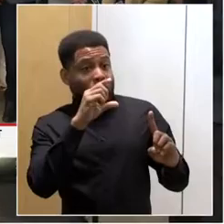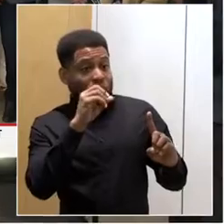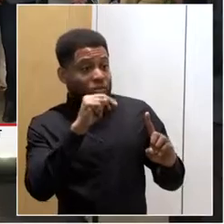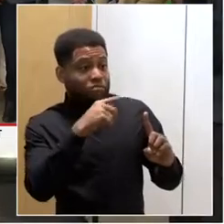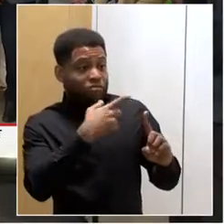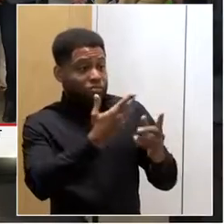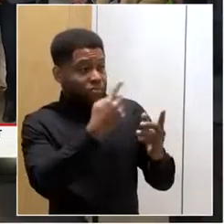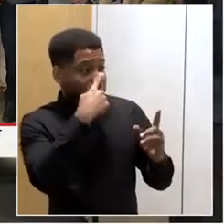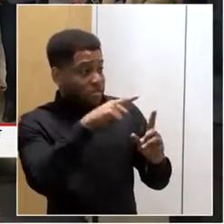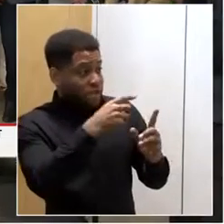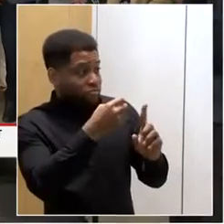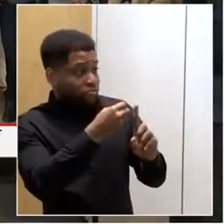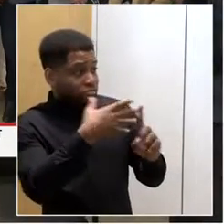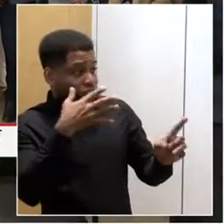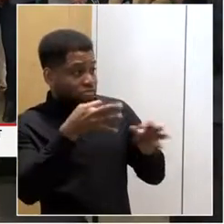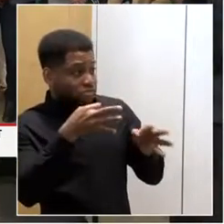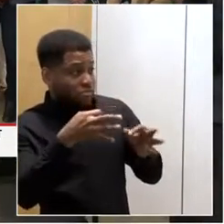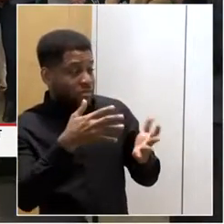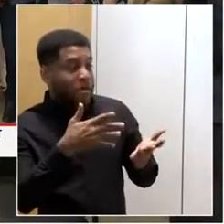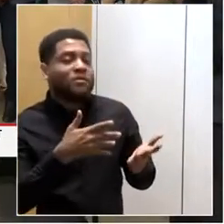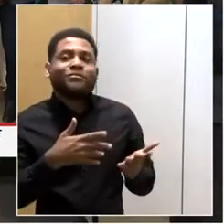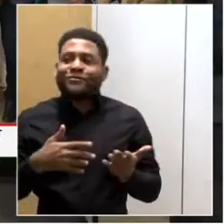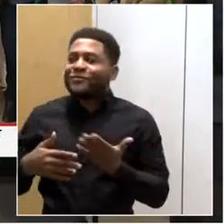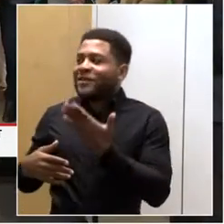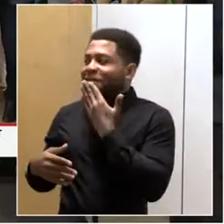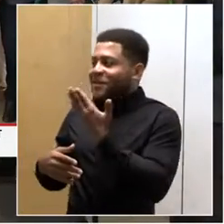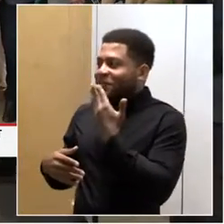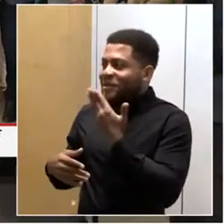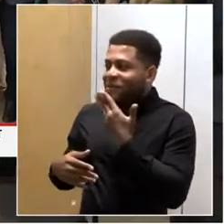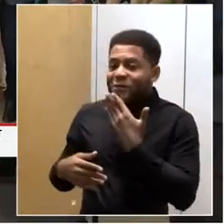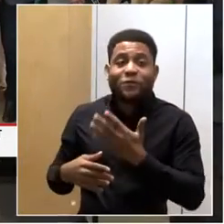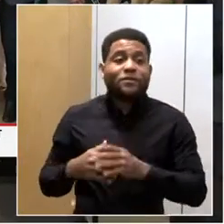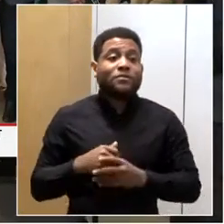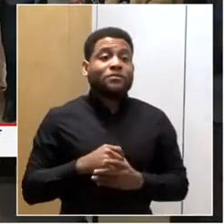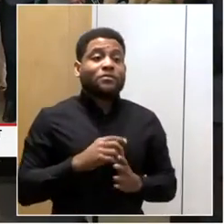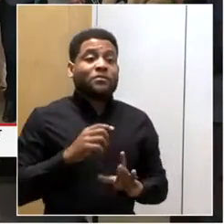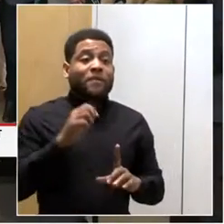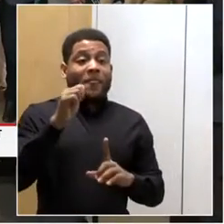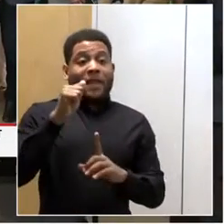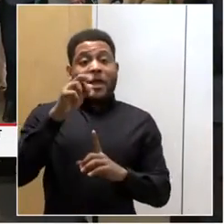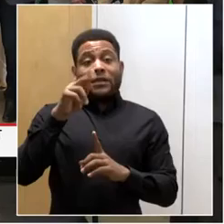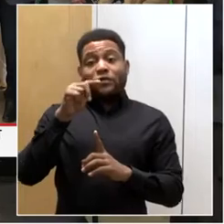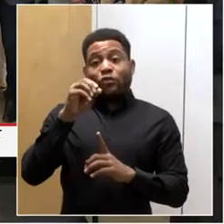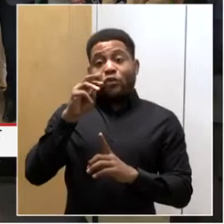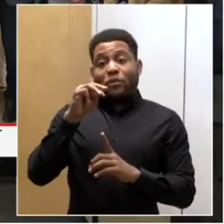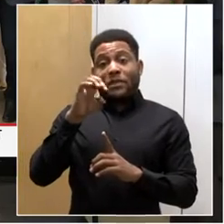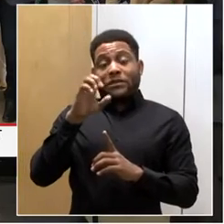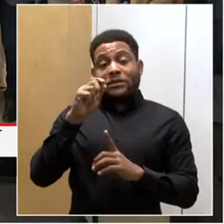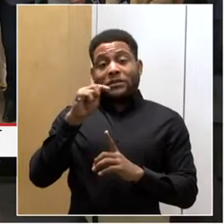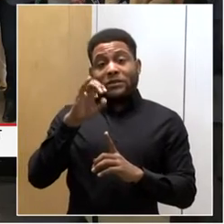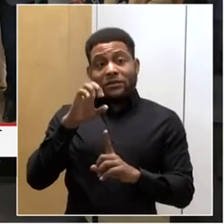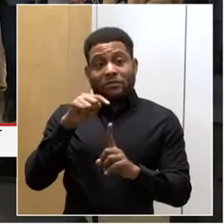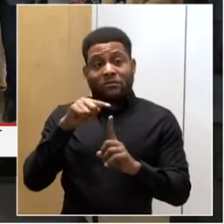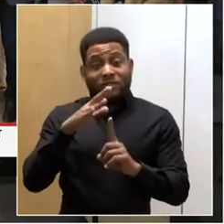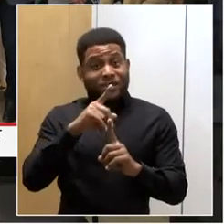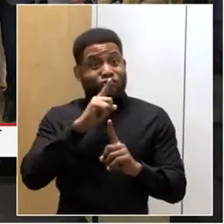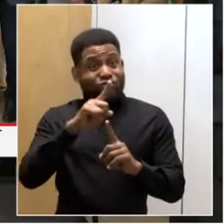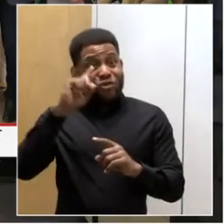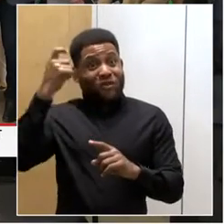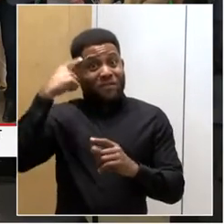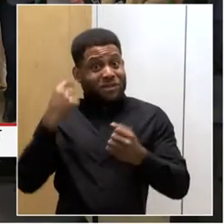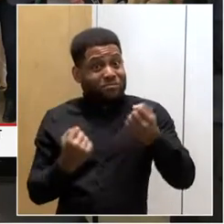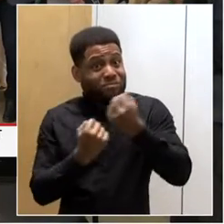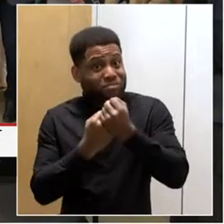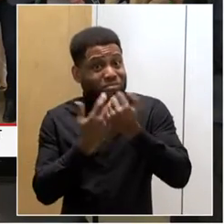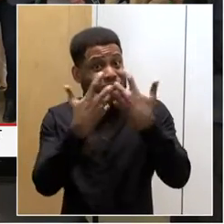question. Actually, I think the Artomatic process in some ways was government at its best. We